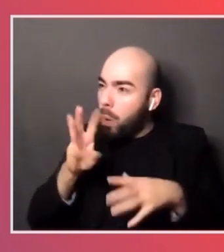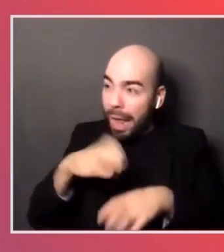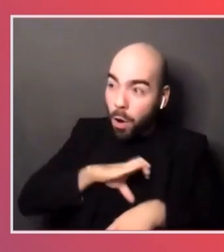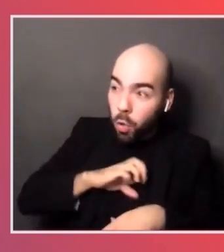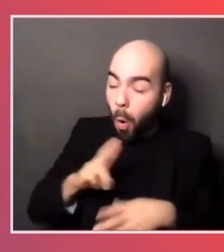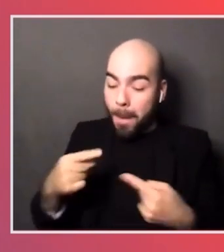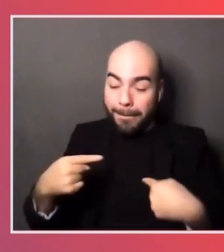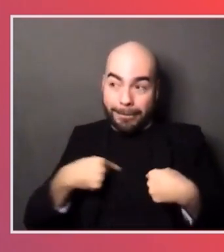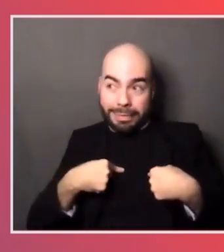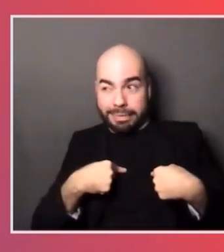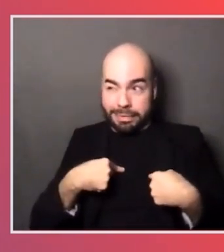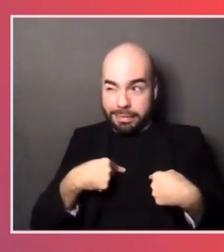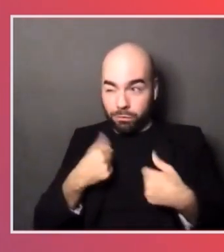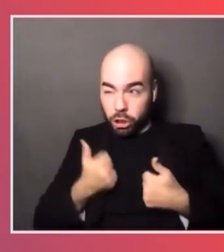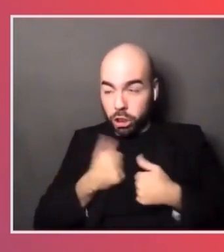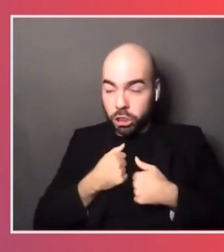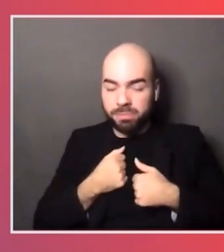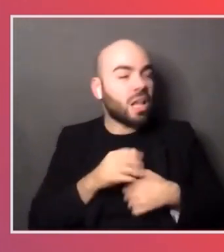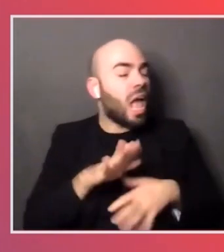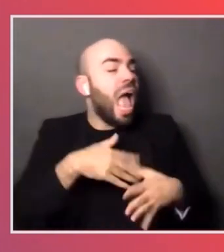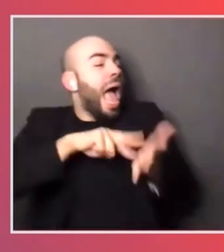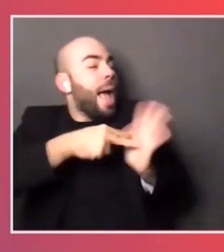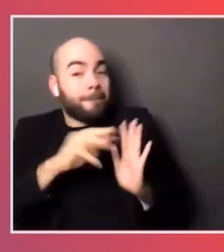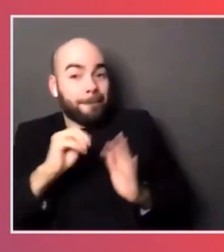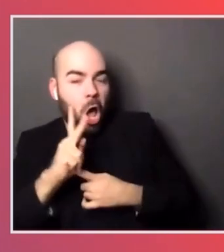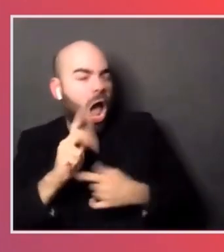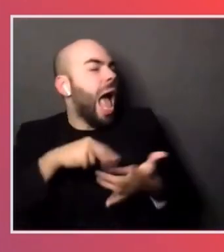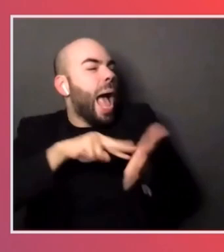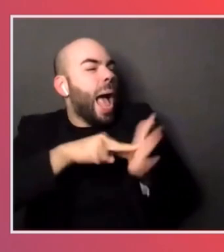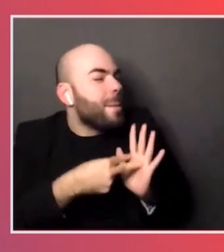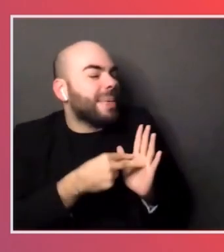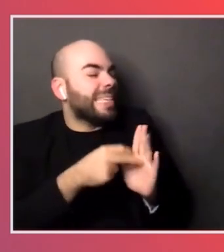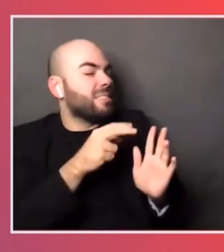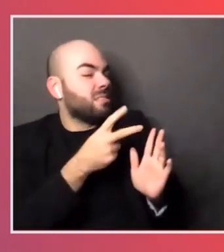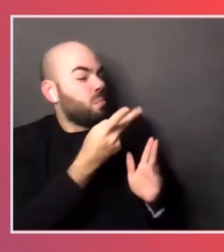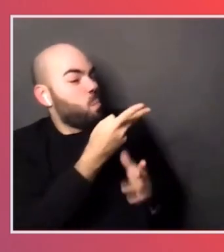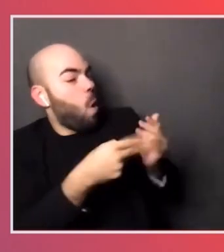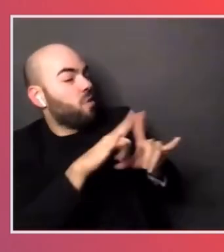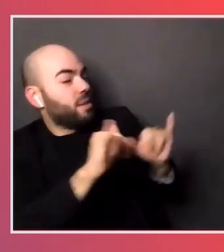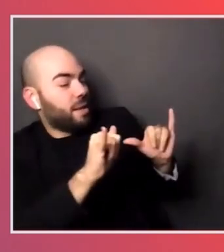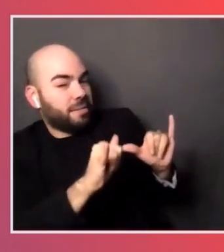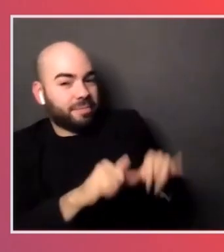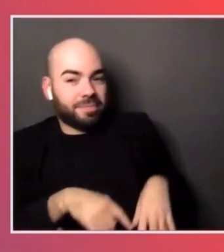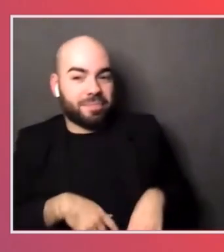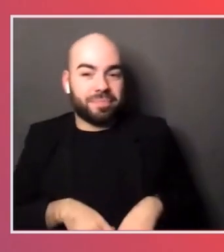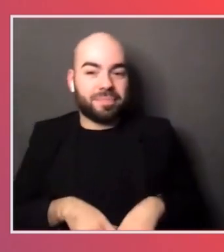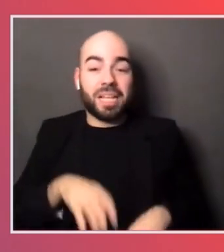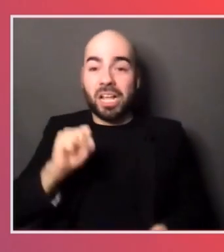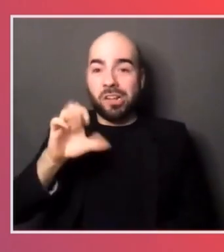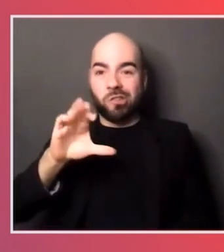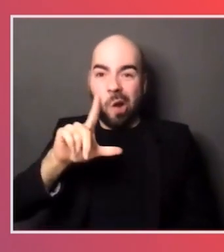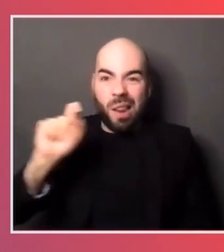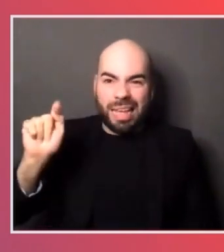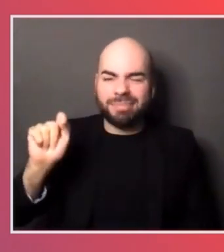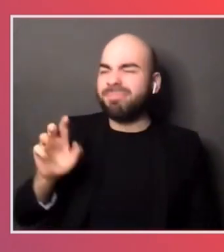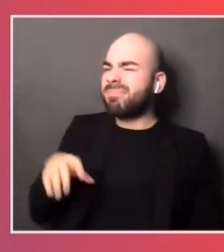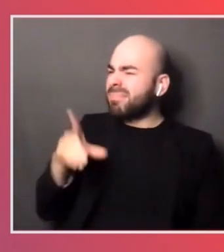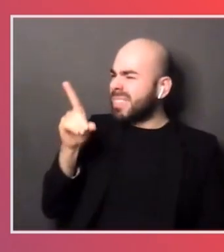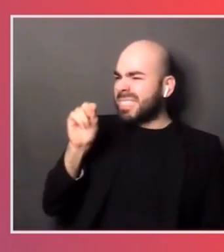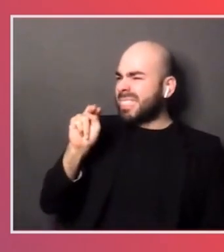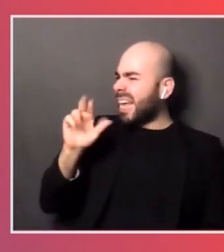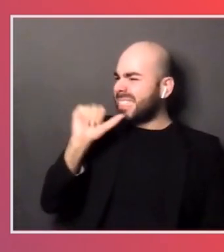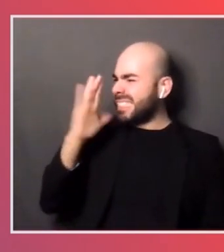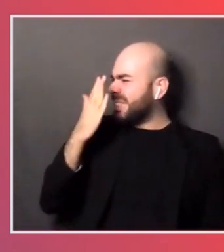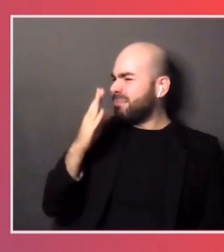Don doesn't approve. I can see that. I can see Don does not approve. I know who I would like to play, and it's not about